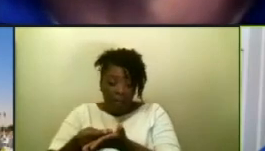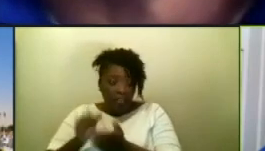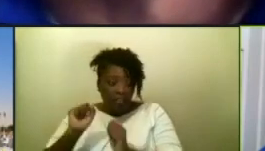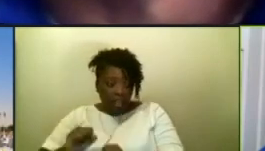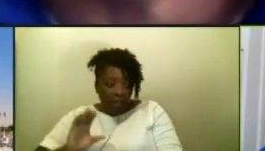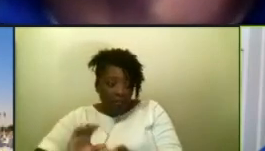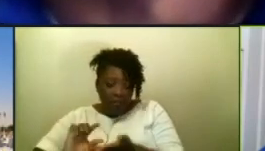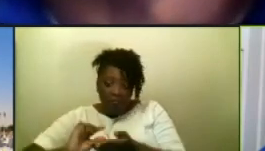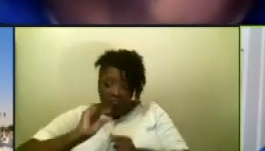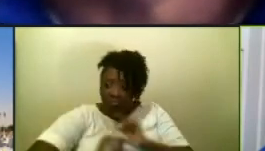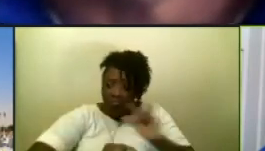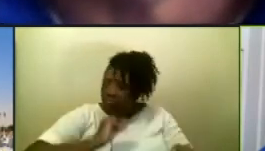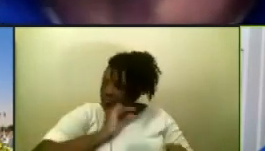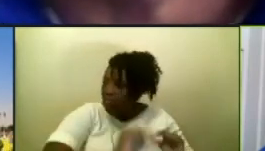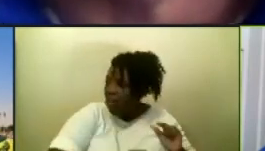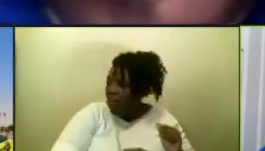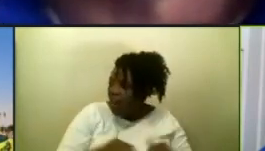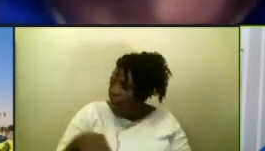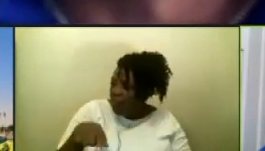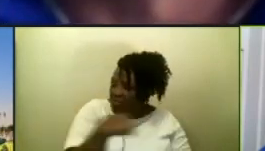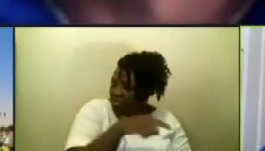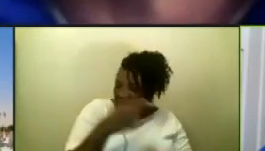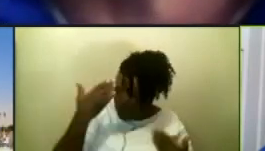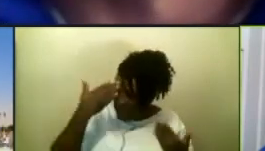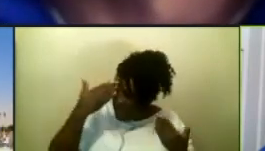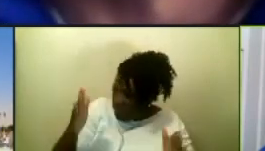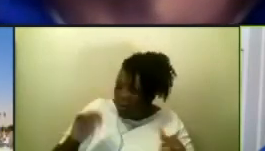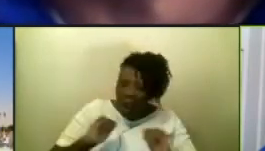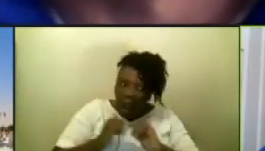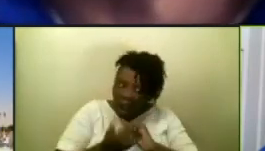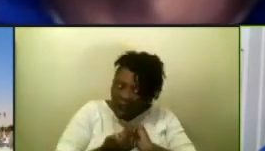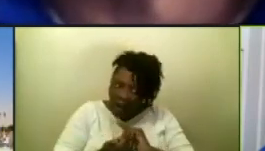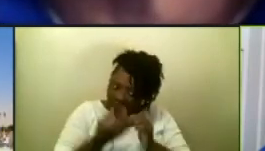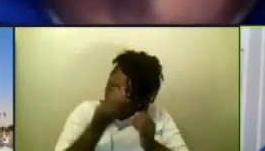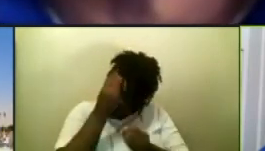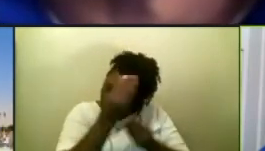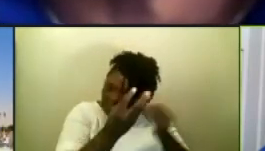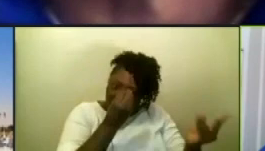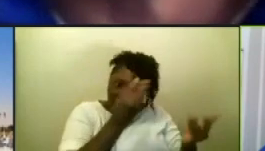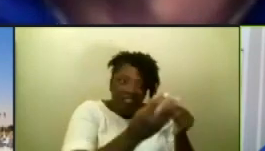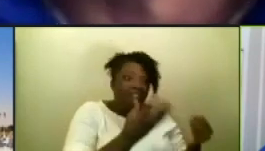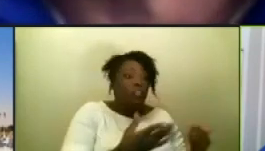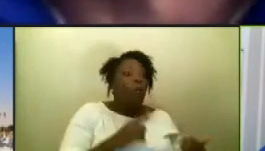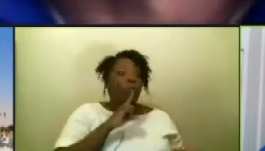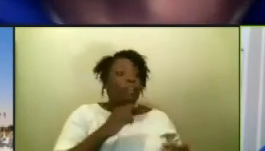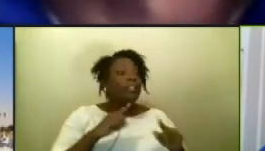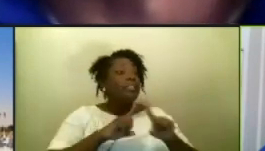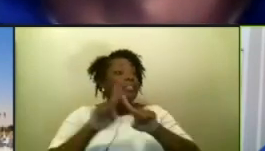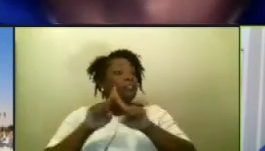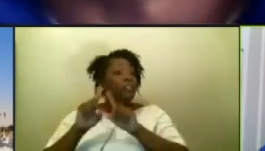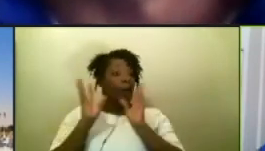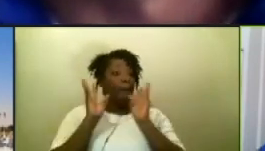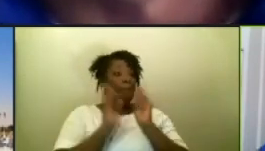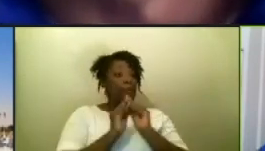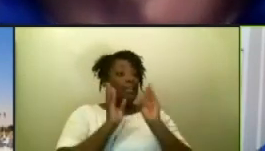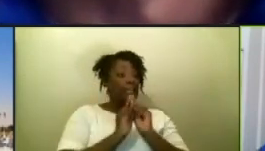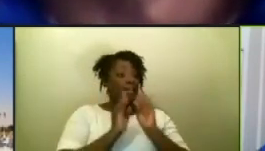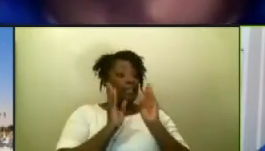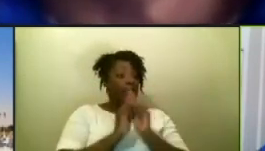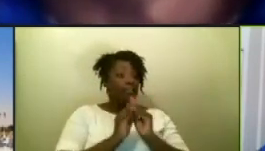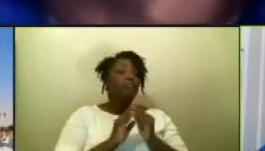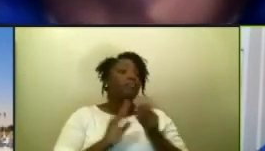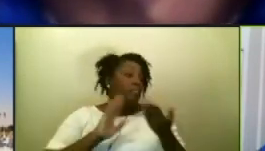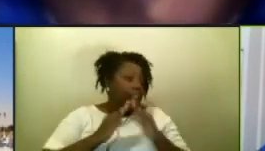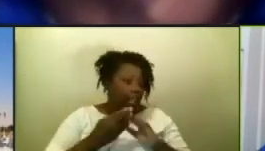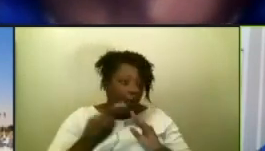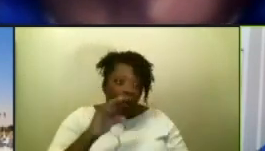but folks may not be aware of that. And so we've done a number of seminars. We made sure that we did town hall meetings